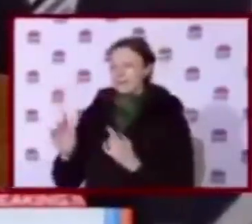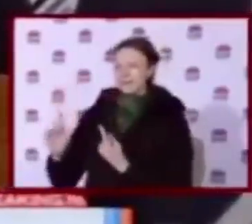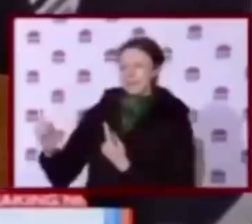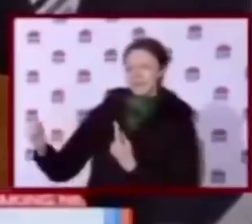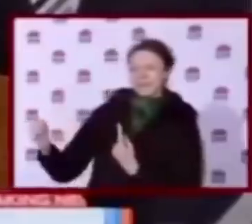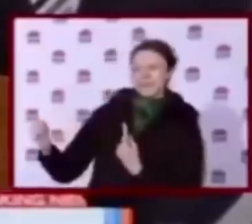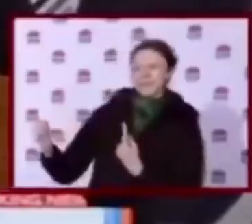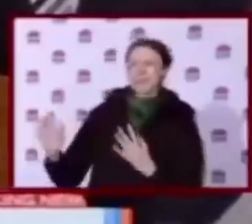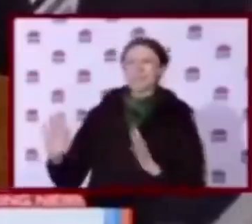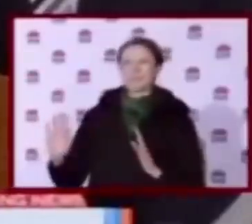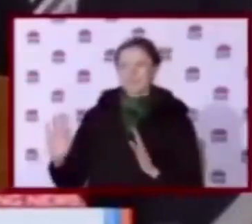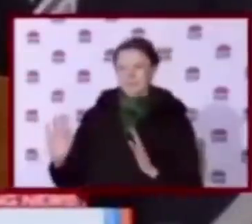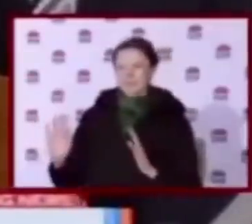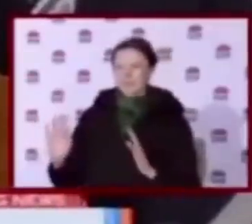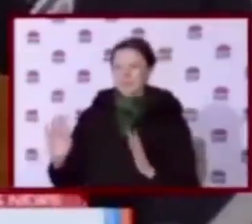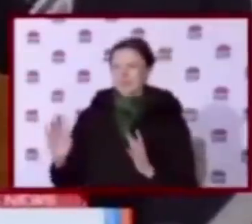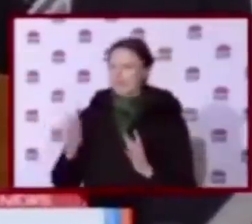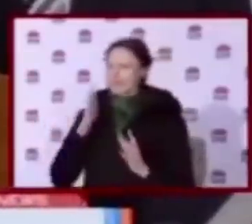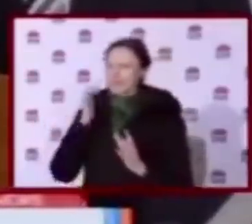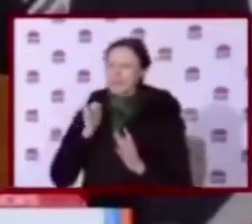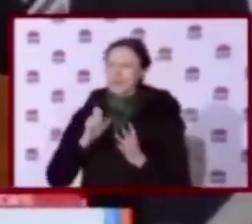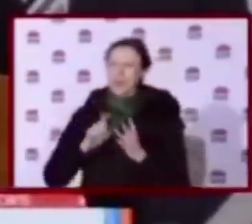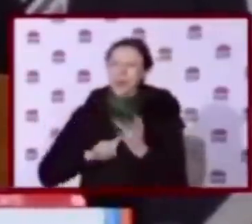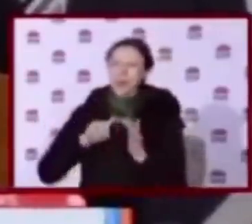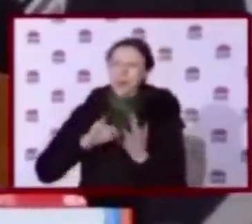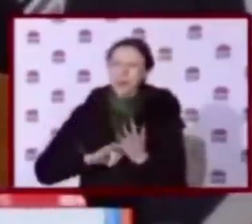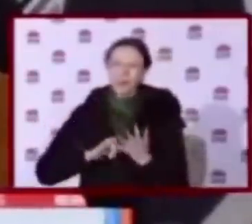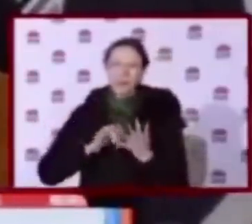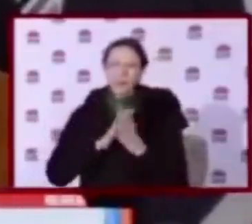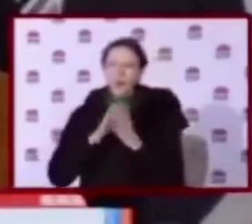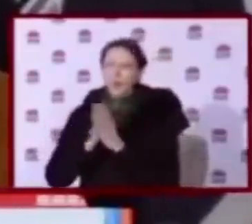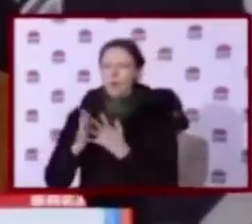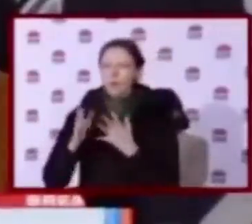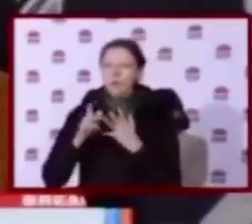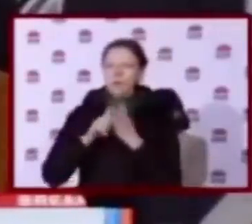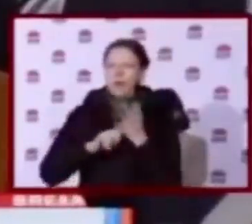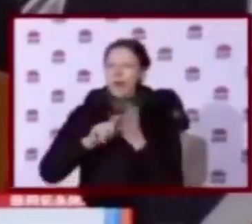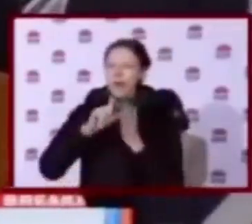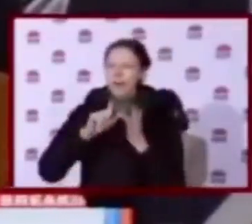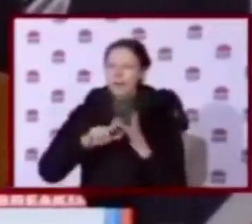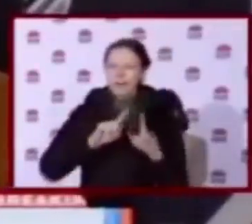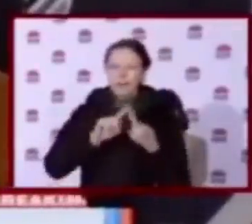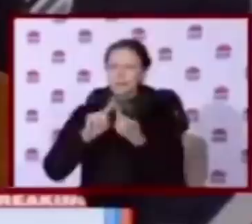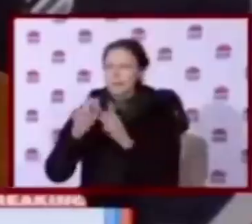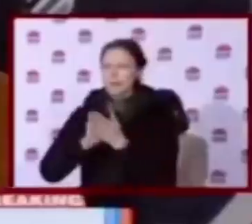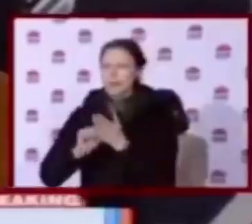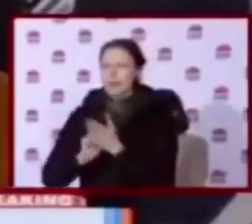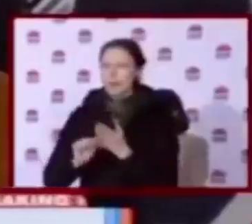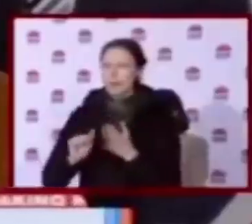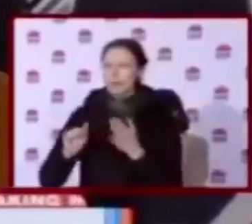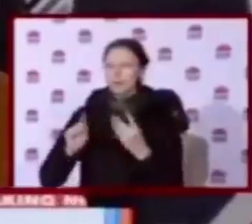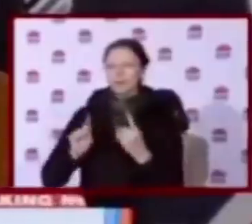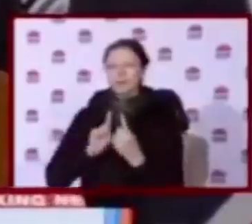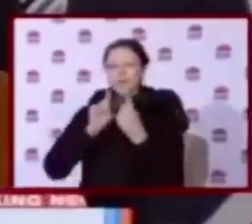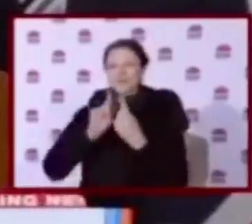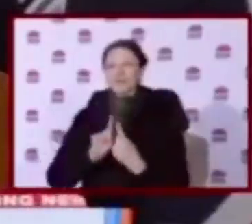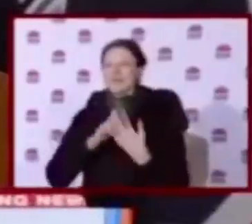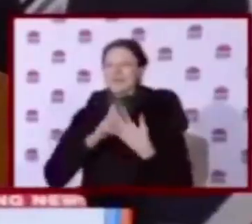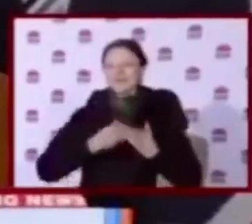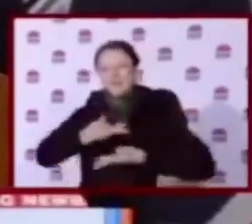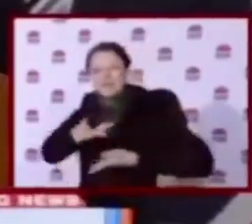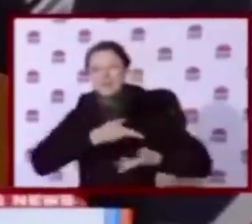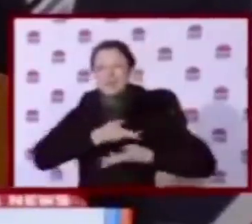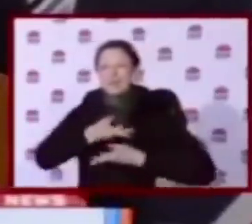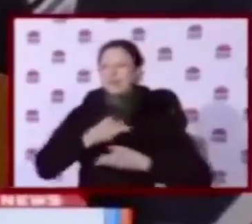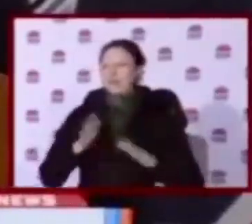Coles, whilst you're at Coles or Woolworths or Aldi or any other grocery shop, don't start up a conversation. Now